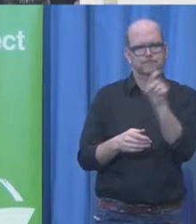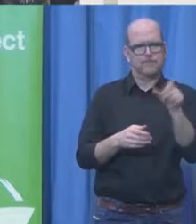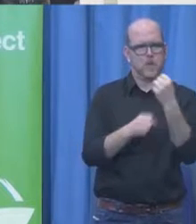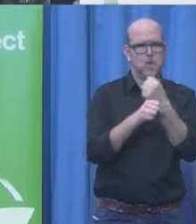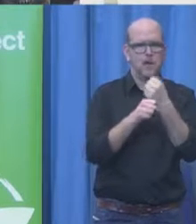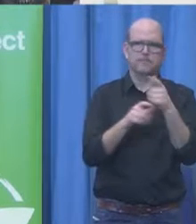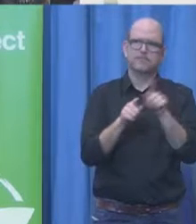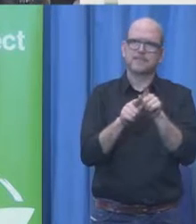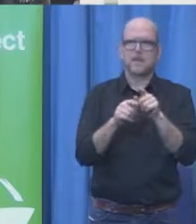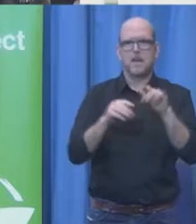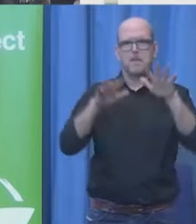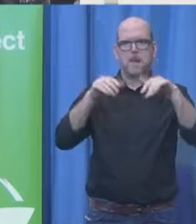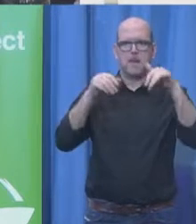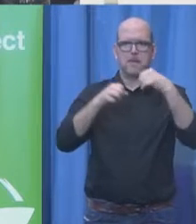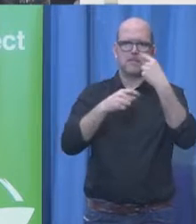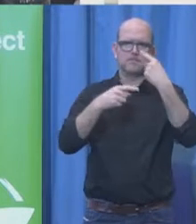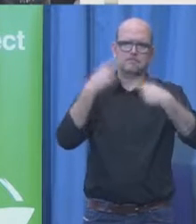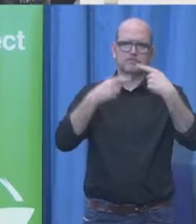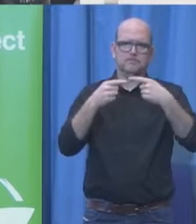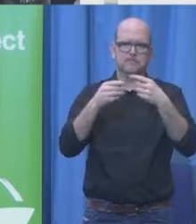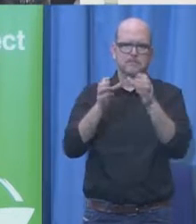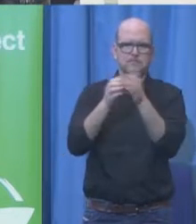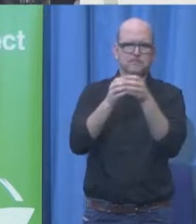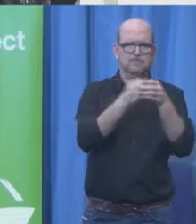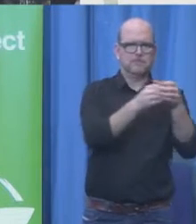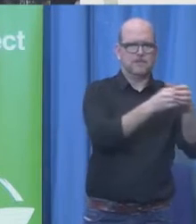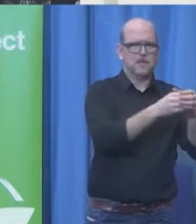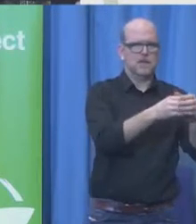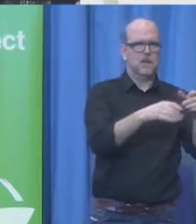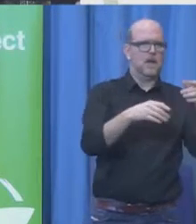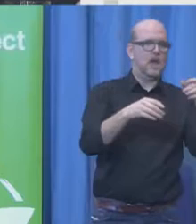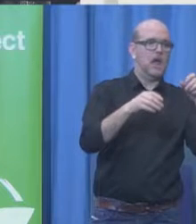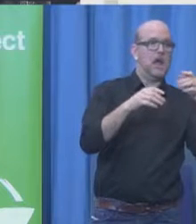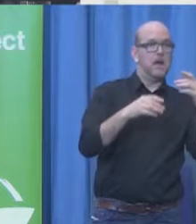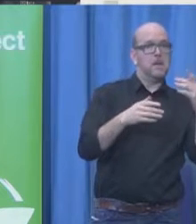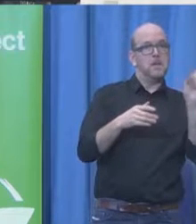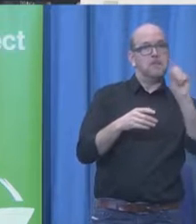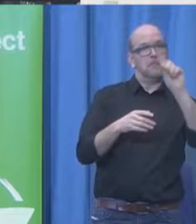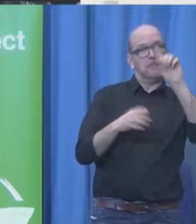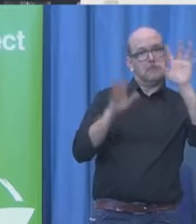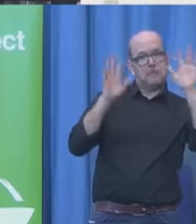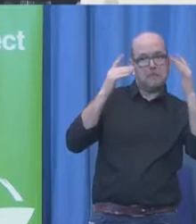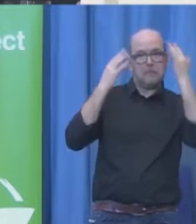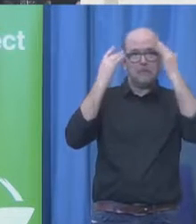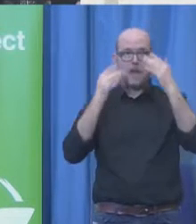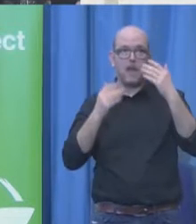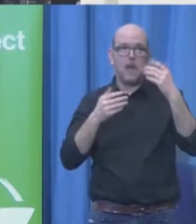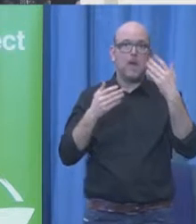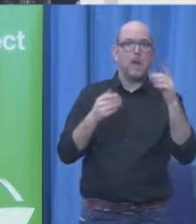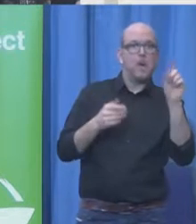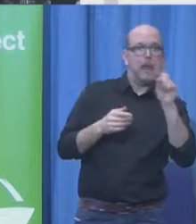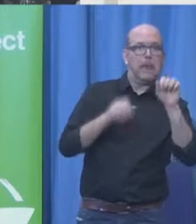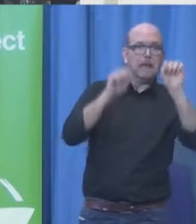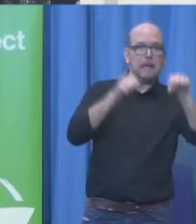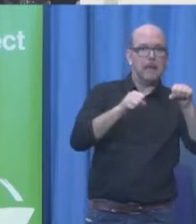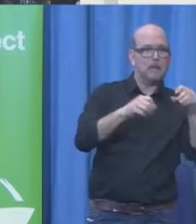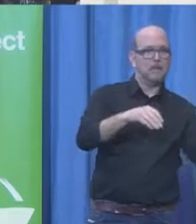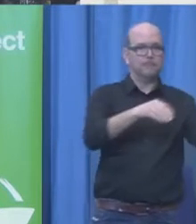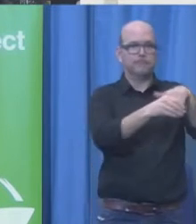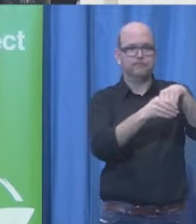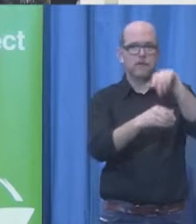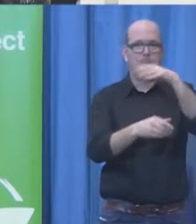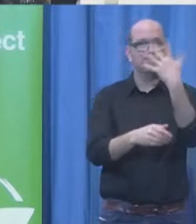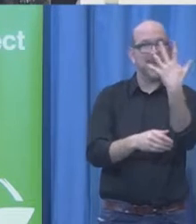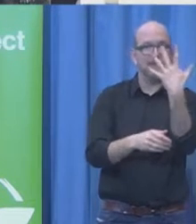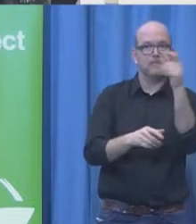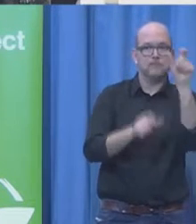disability, who can't drive and has difficulty recognizing faces, would find that system